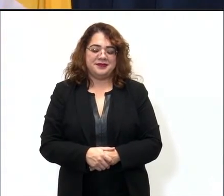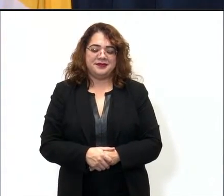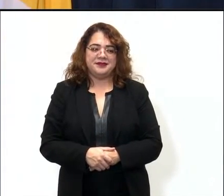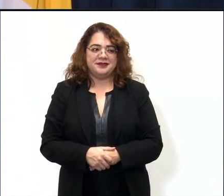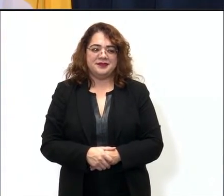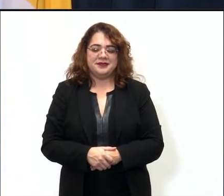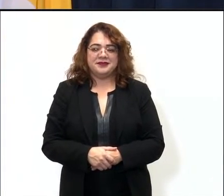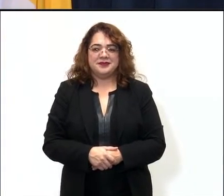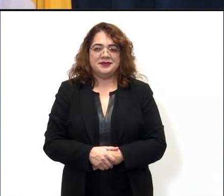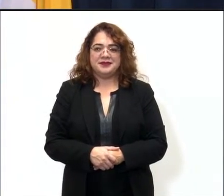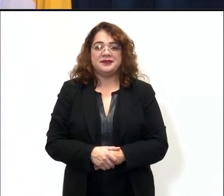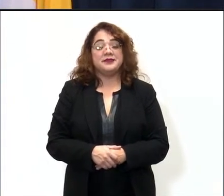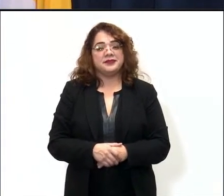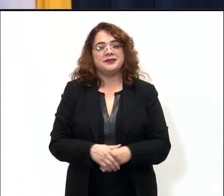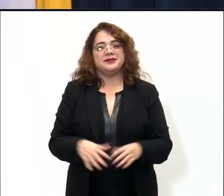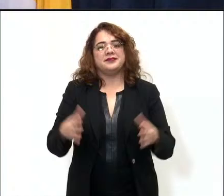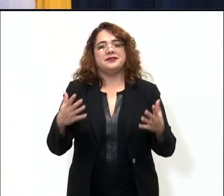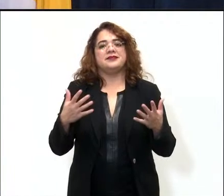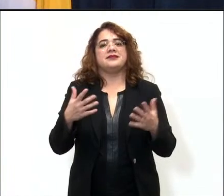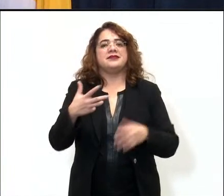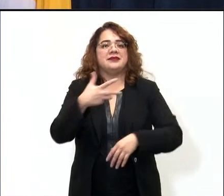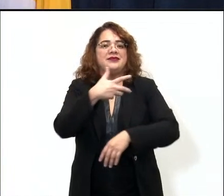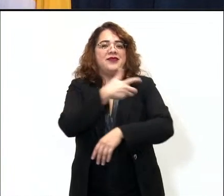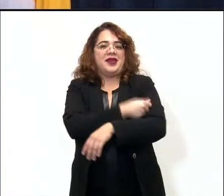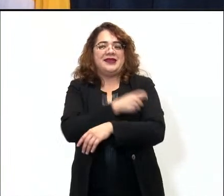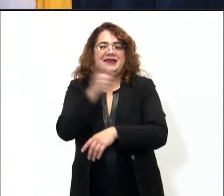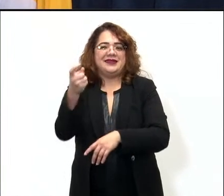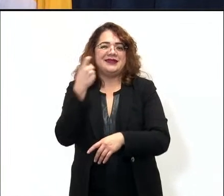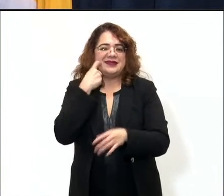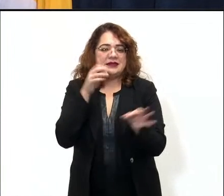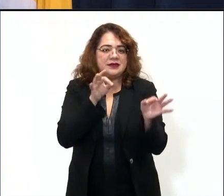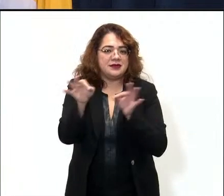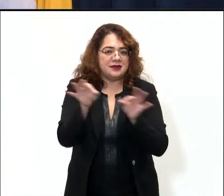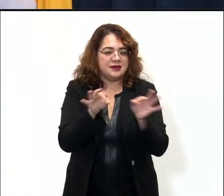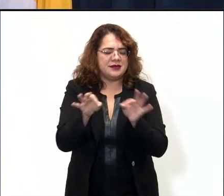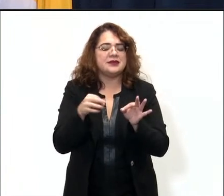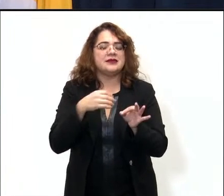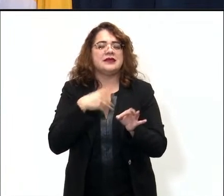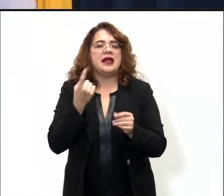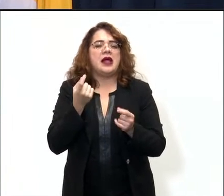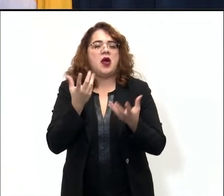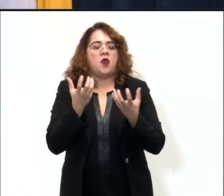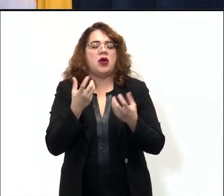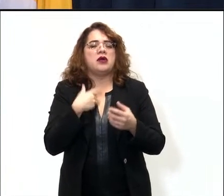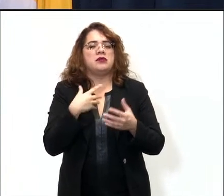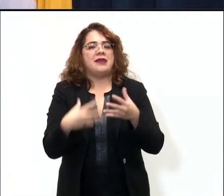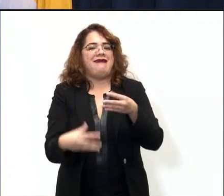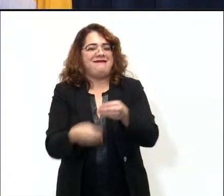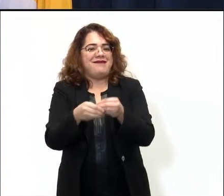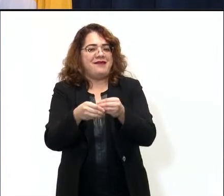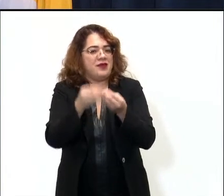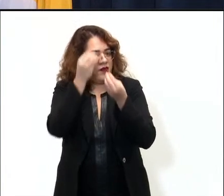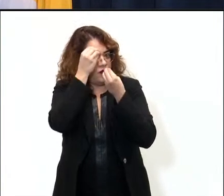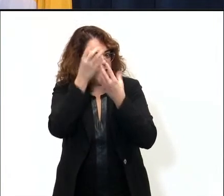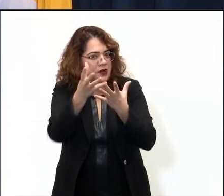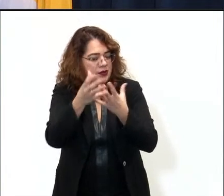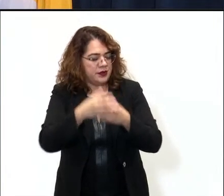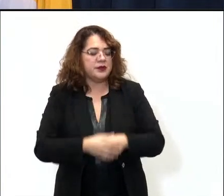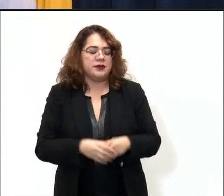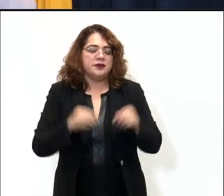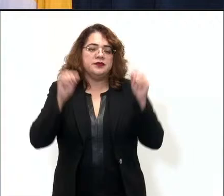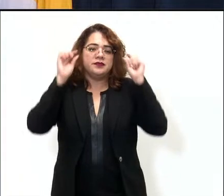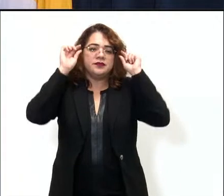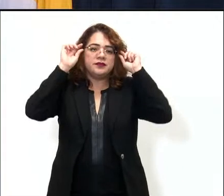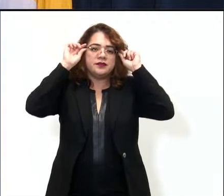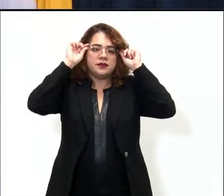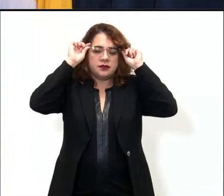Thank you, Mayor. I wanted to add to the vaccine conversation just a little bit. We've gotten a lot of questions